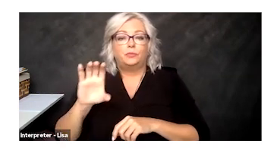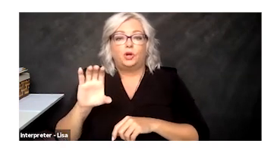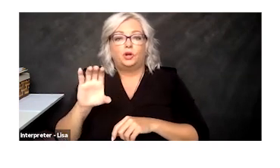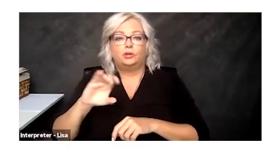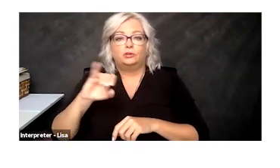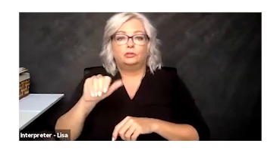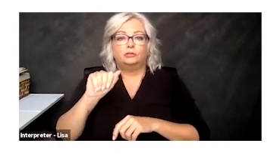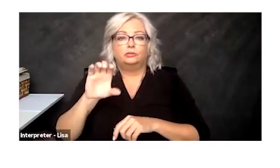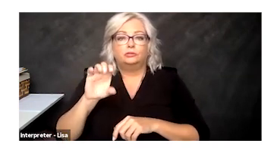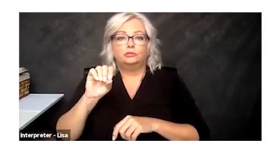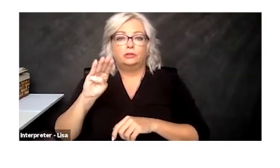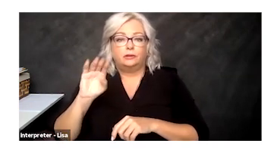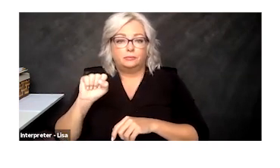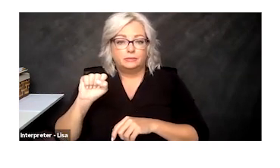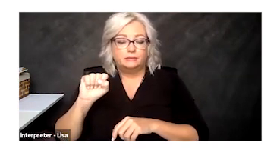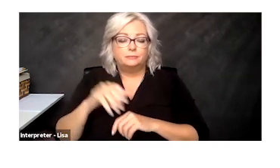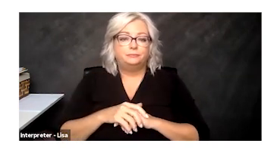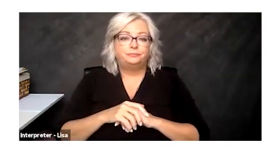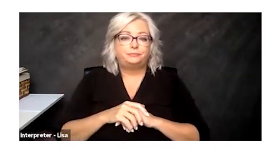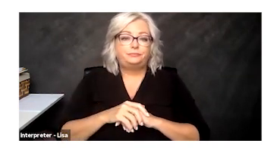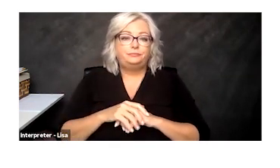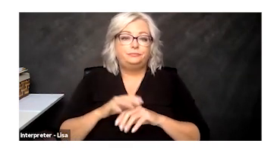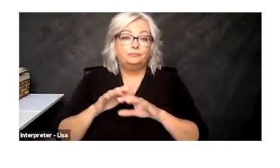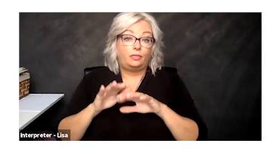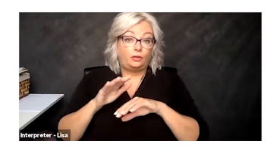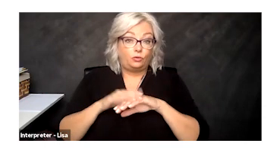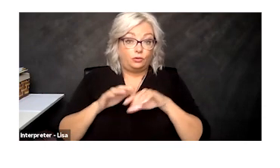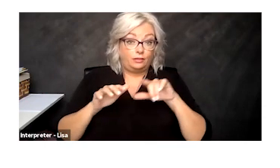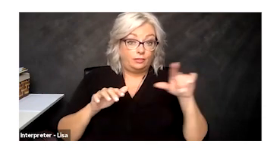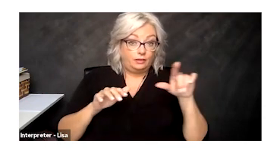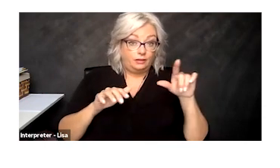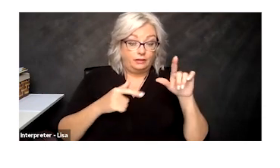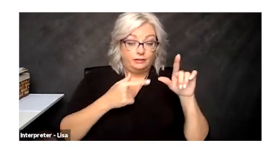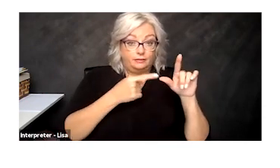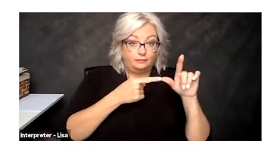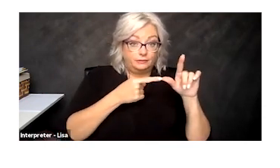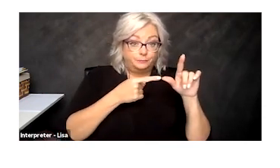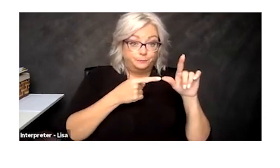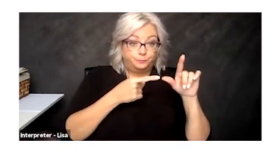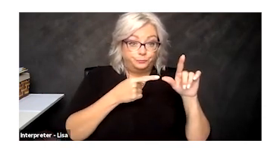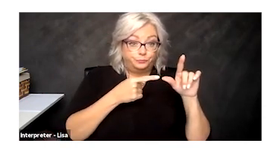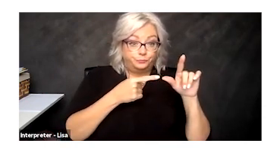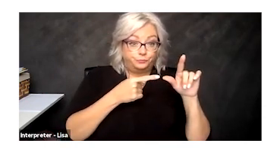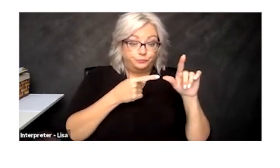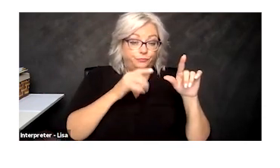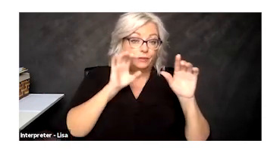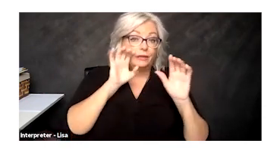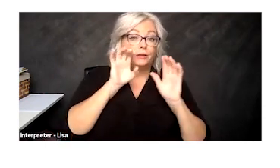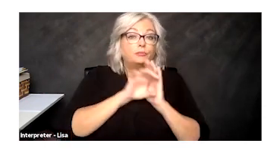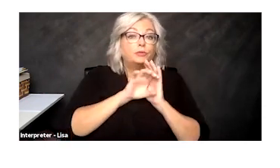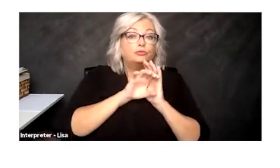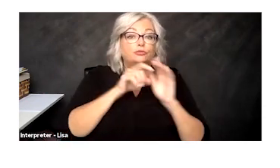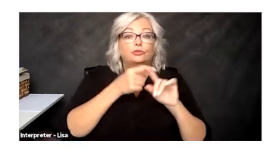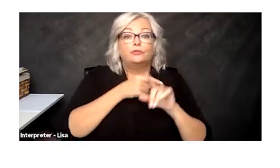appropriator. So on the left is an image from Marc